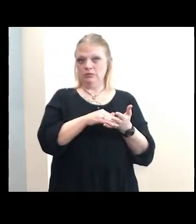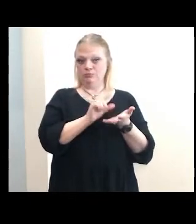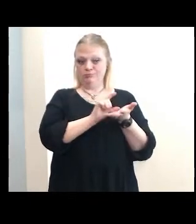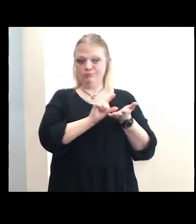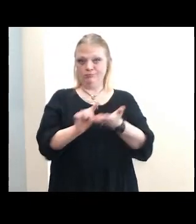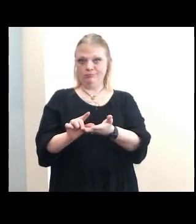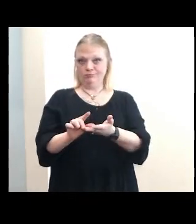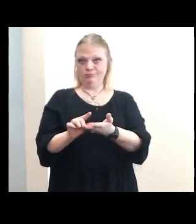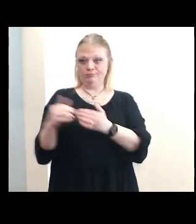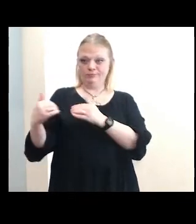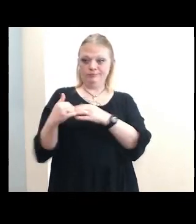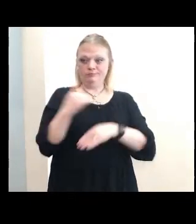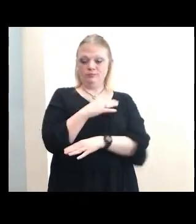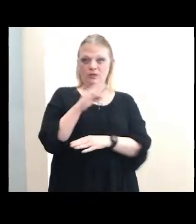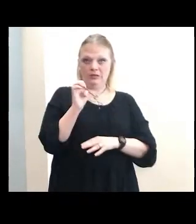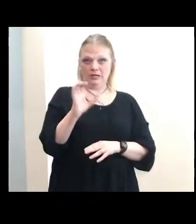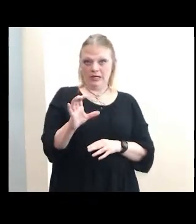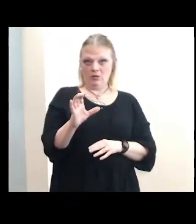Erie County